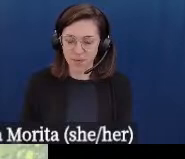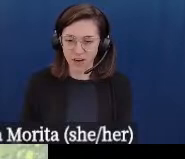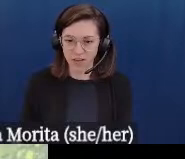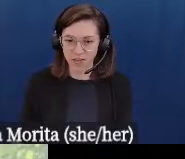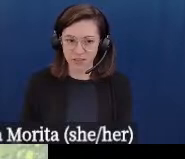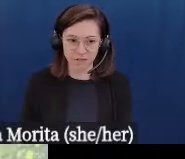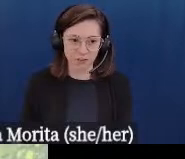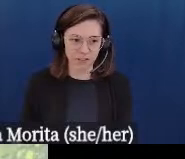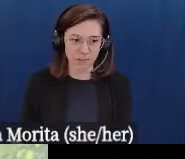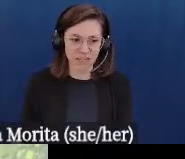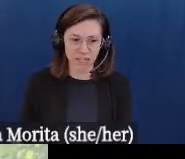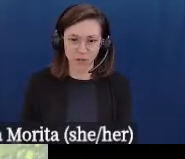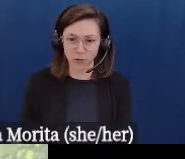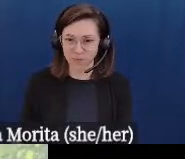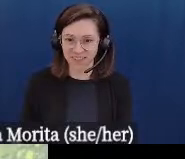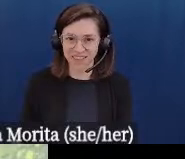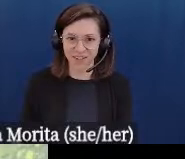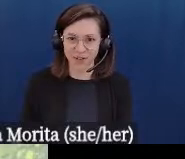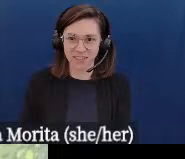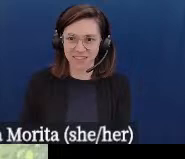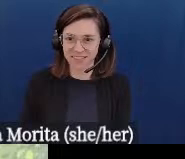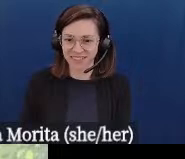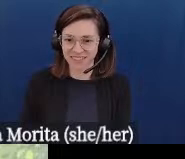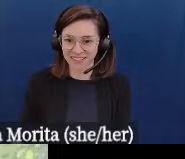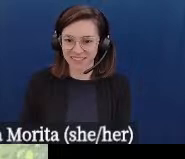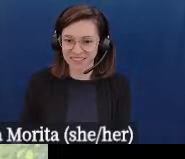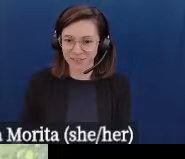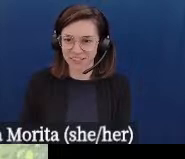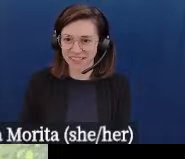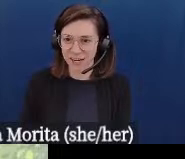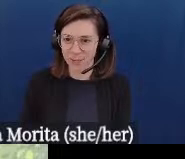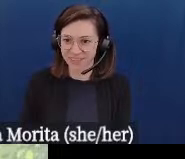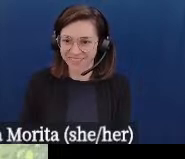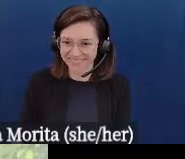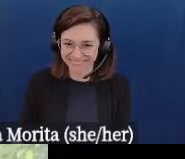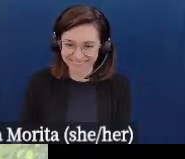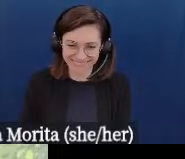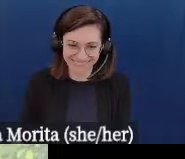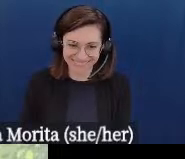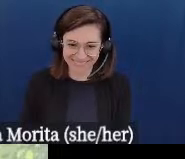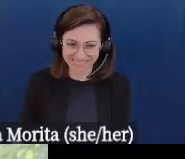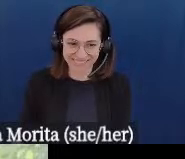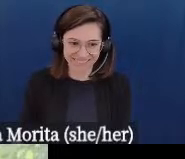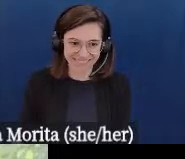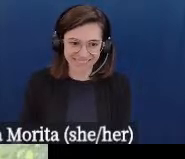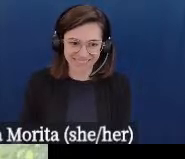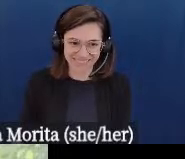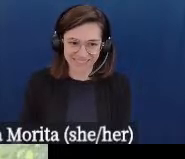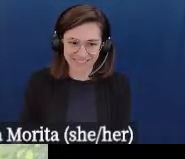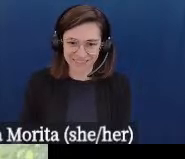that the webinars are different than the meeting rooms, so it's a different setup.